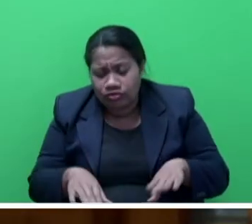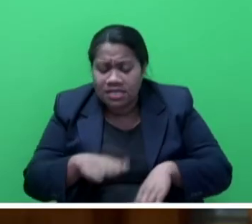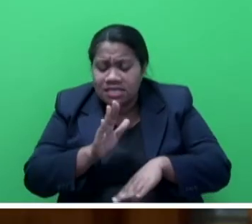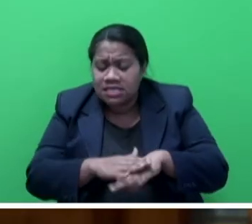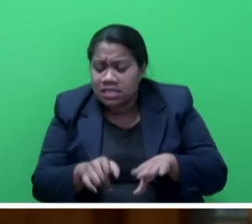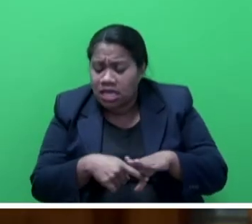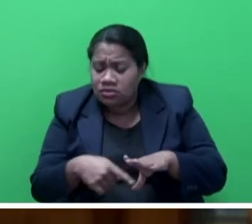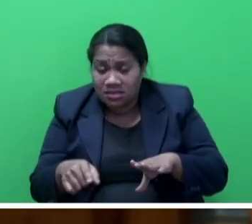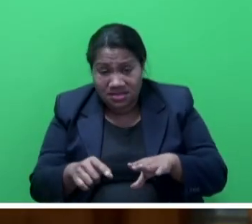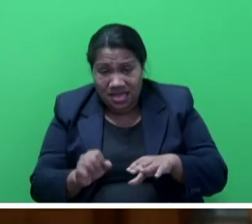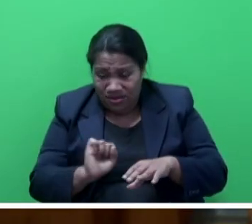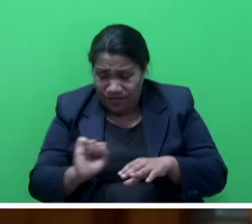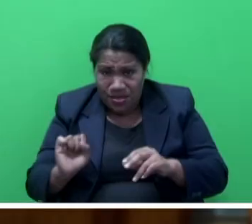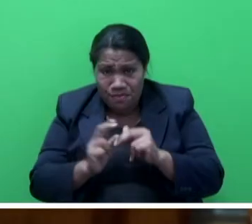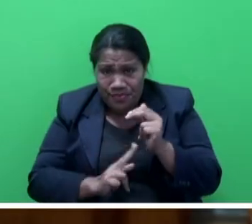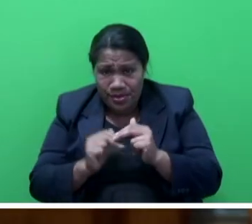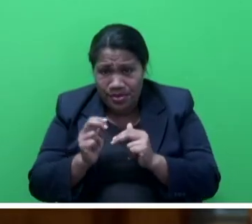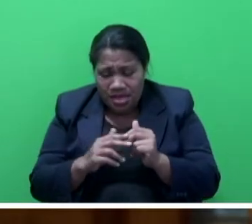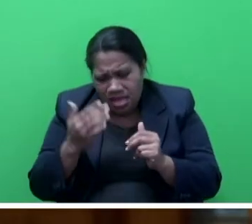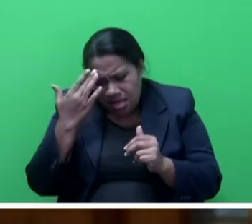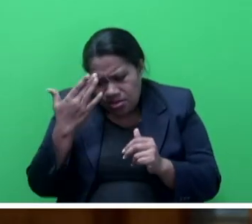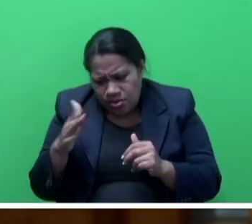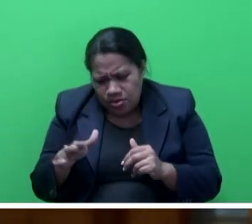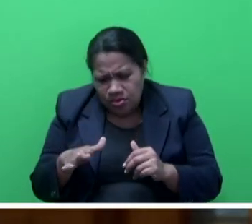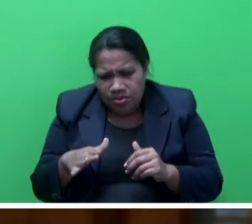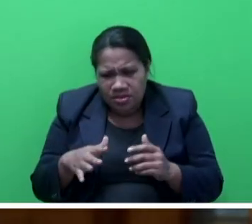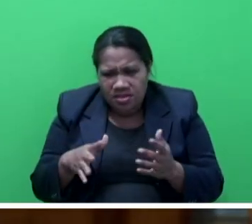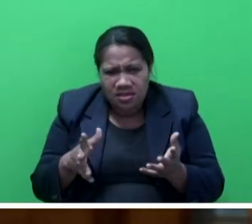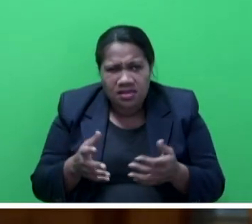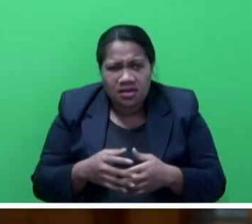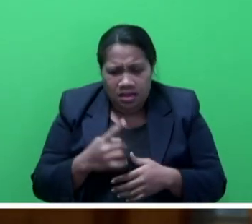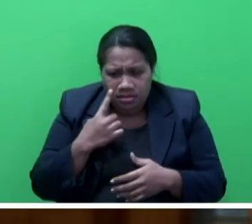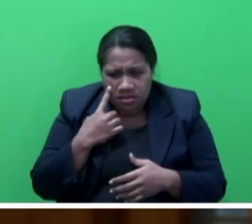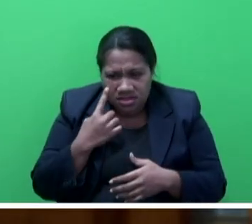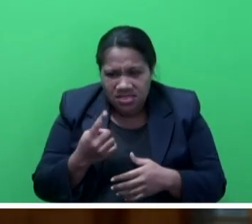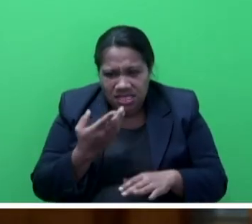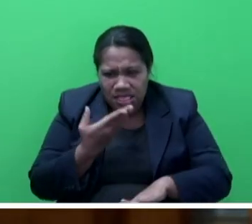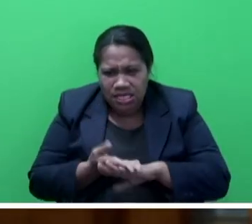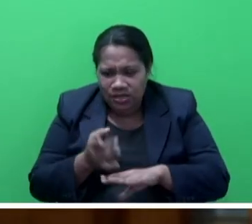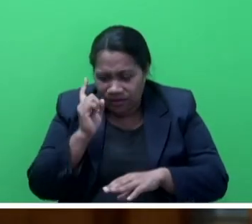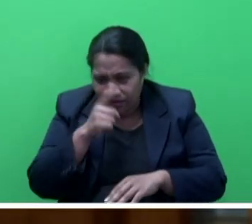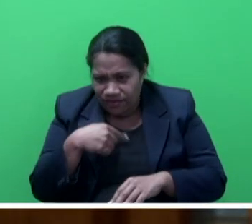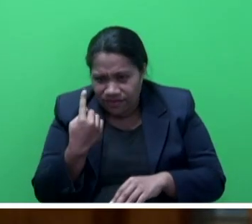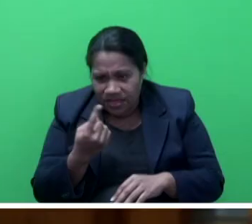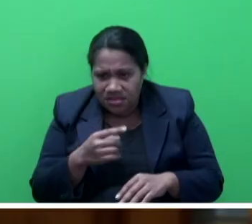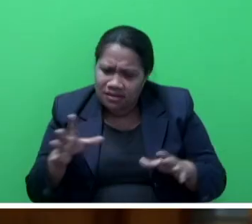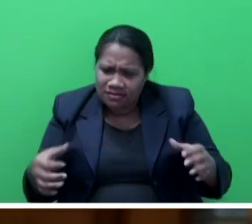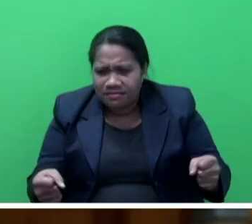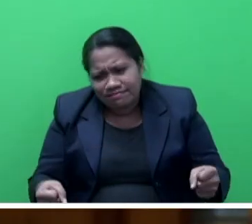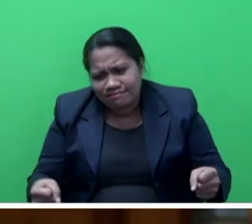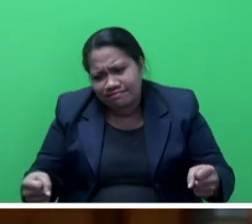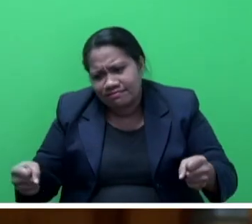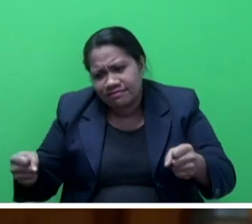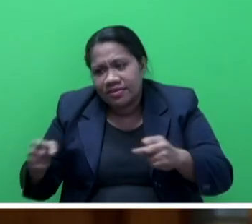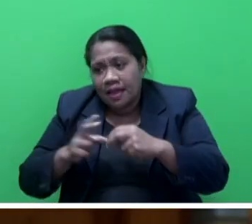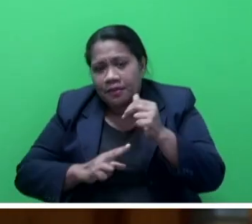veranda of the buildings. I don't know whether they knew me or not, but they saw a new face. And they quickly, held my hand and took me to the building where the